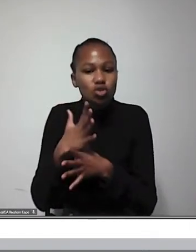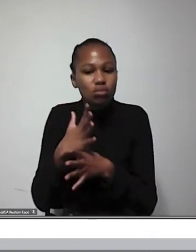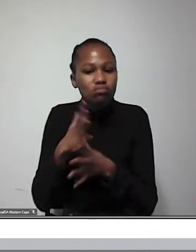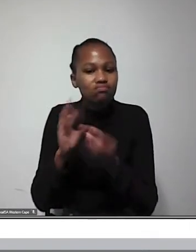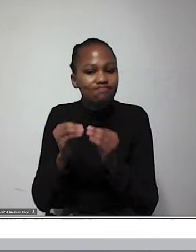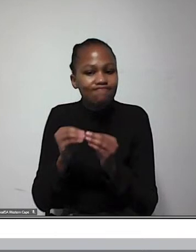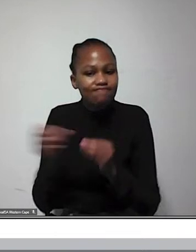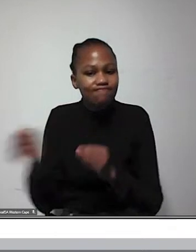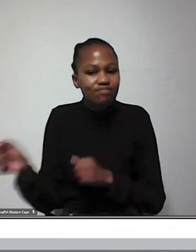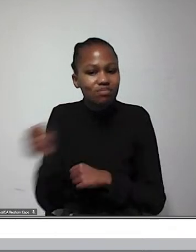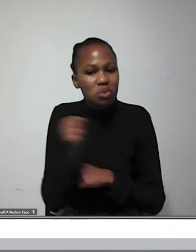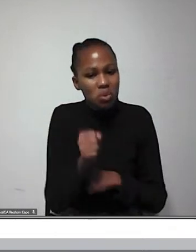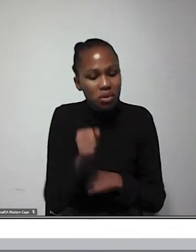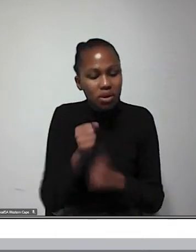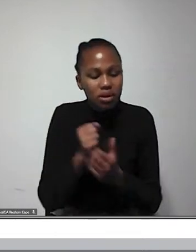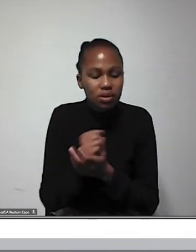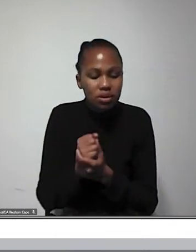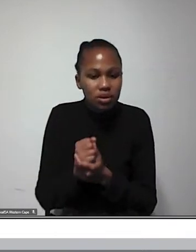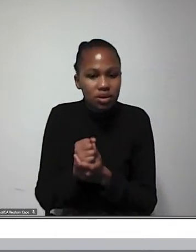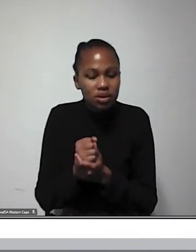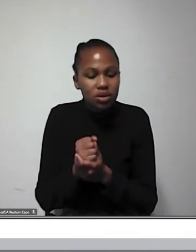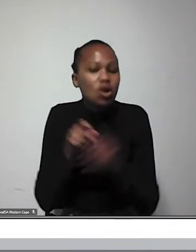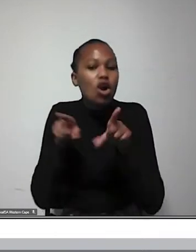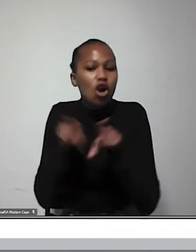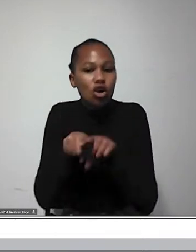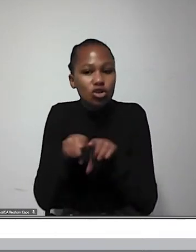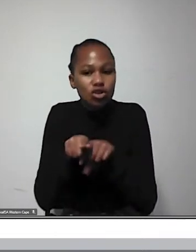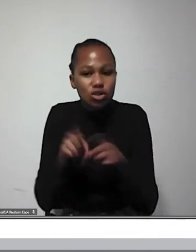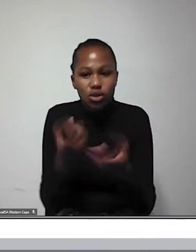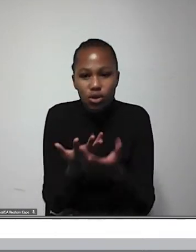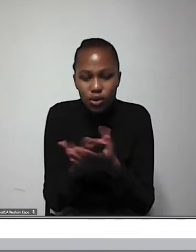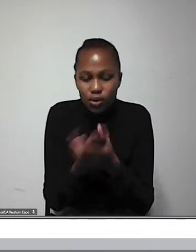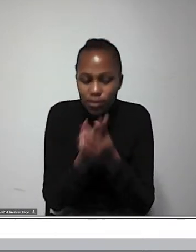the whole issue of